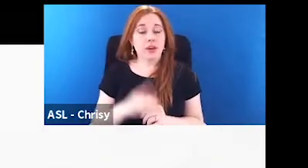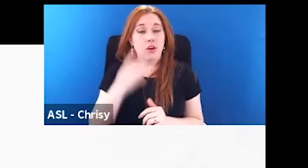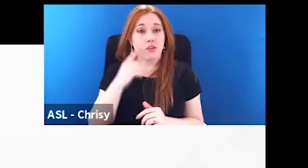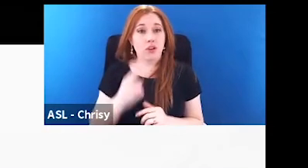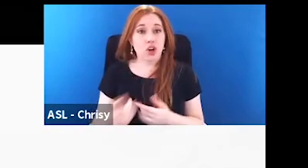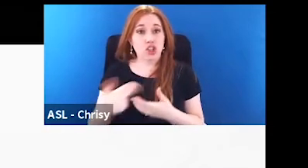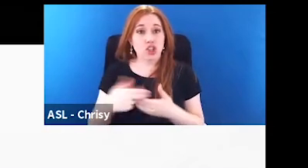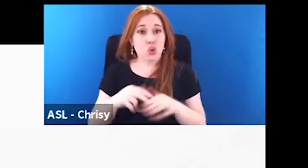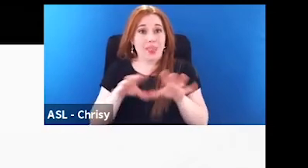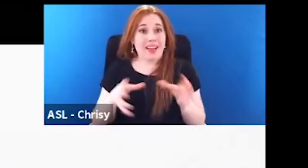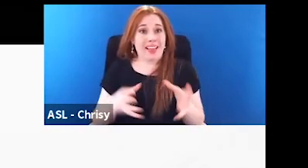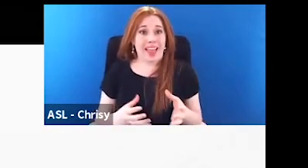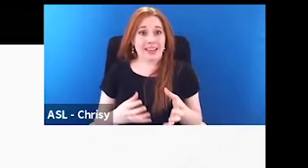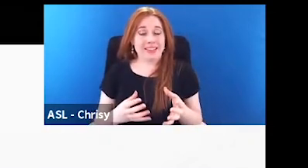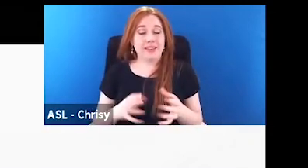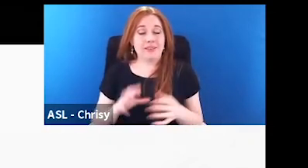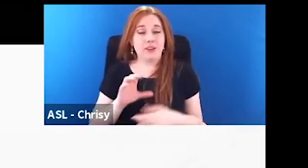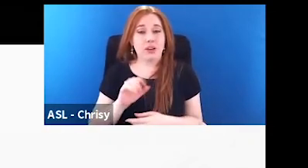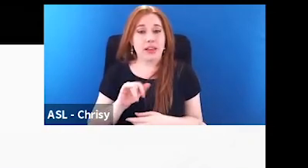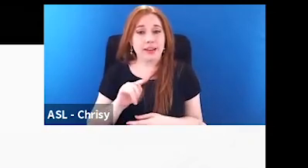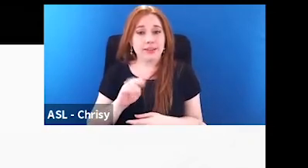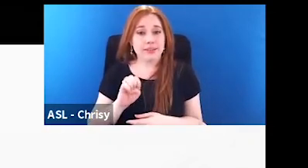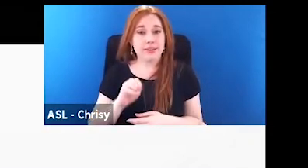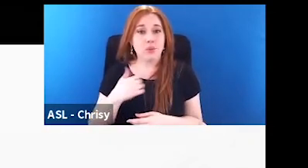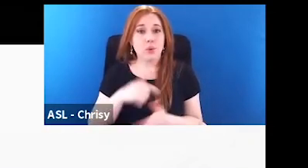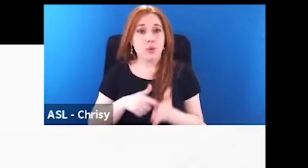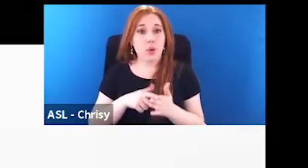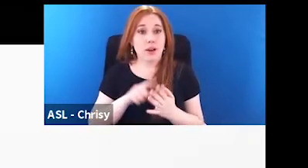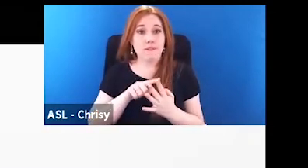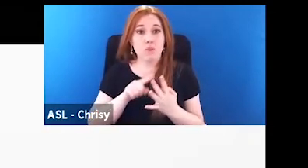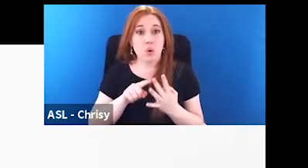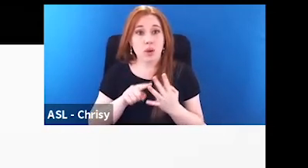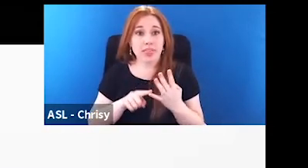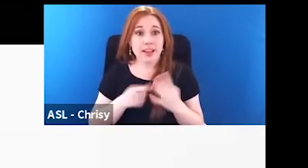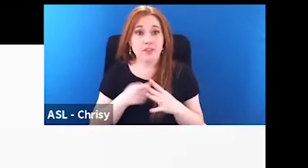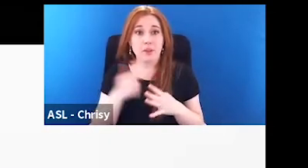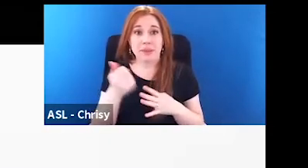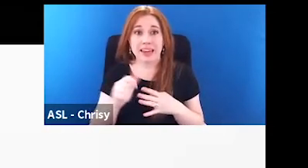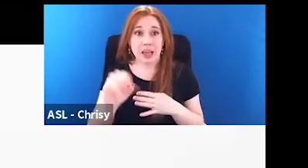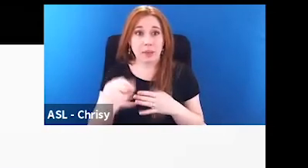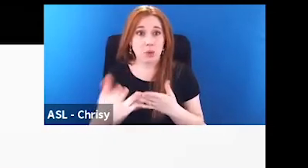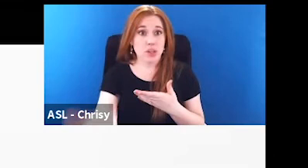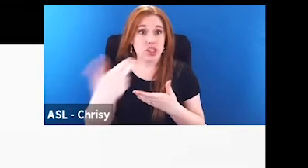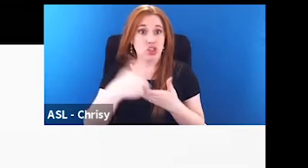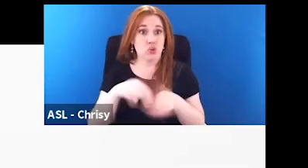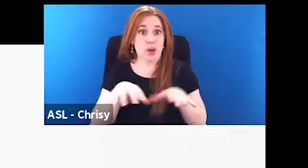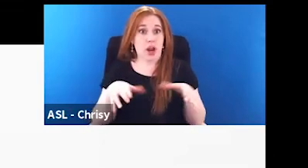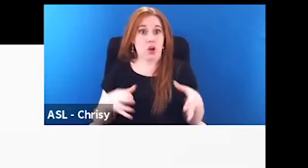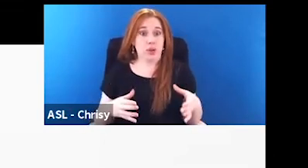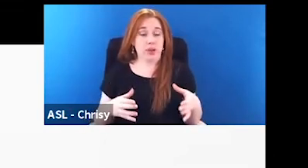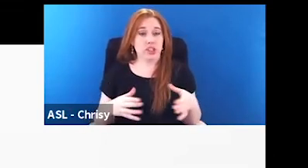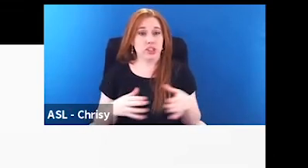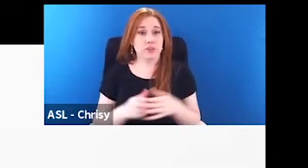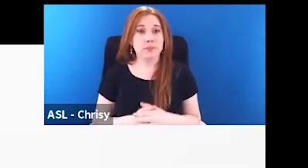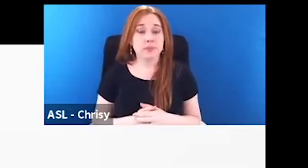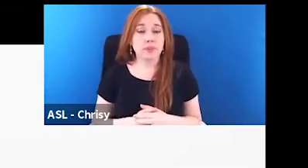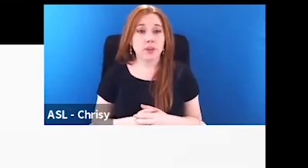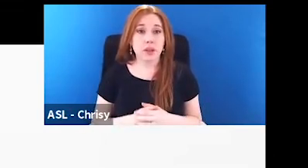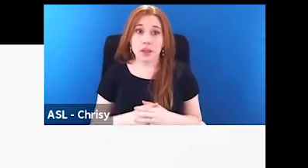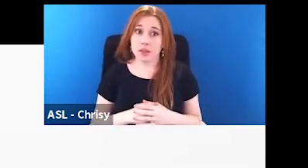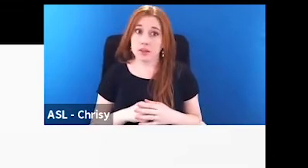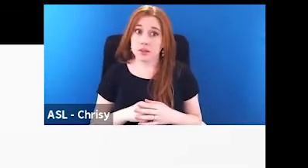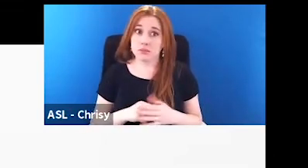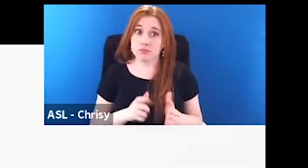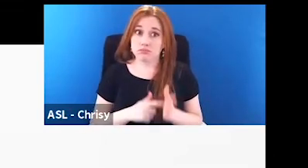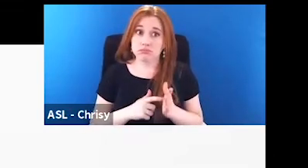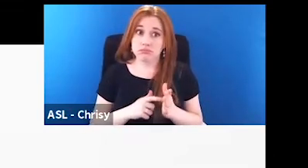collective, we're basically requiring 4 things of any company that's going to join the collective, and these are deal breakers. So